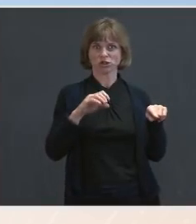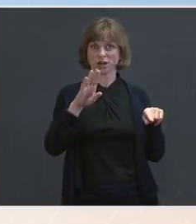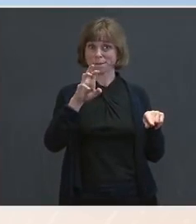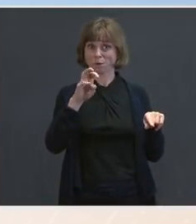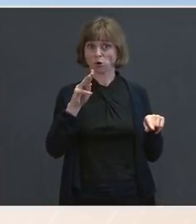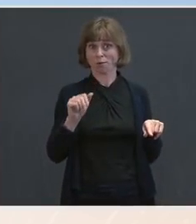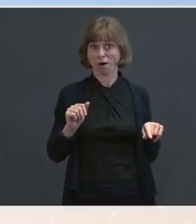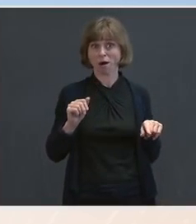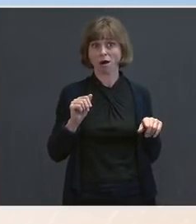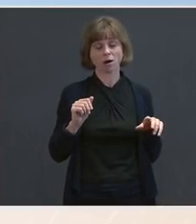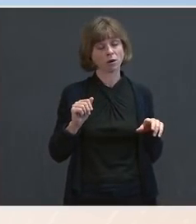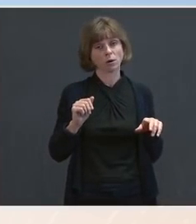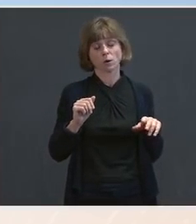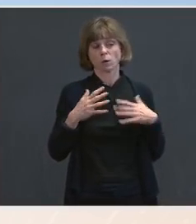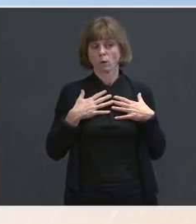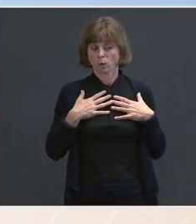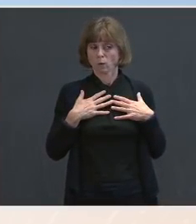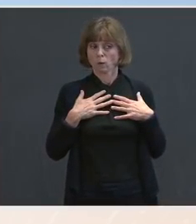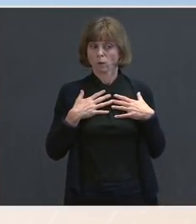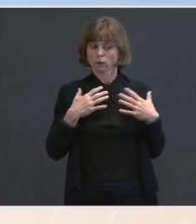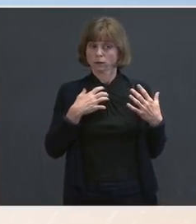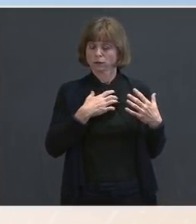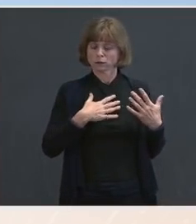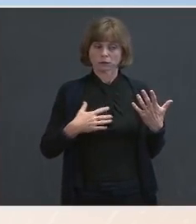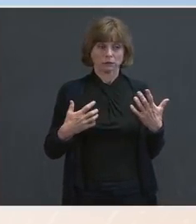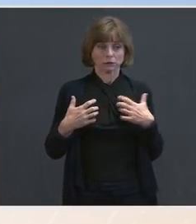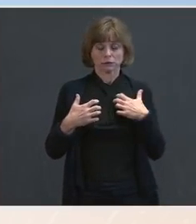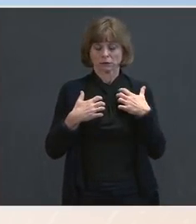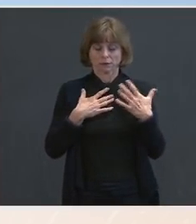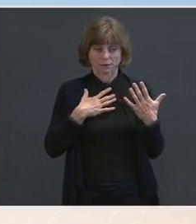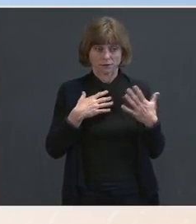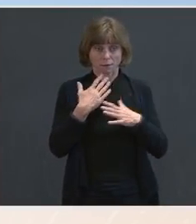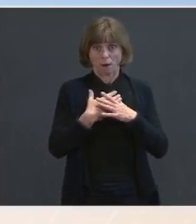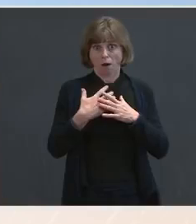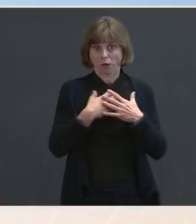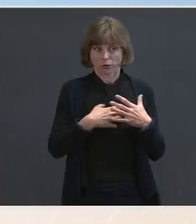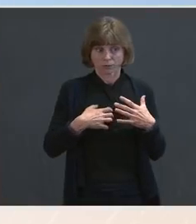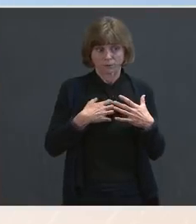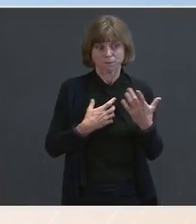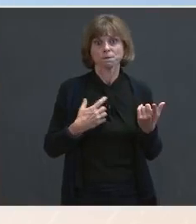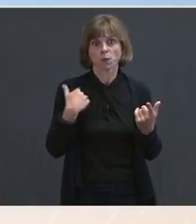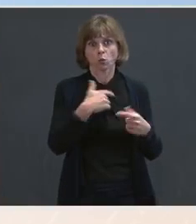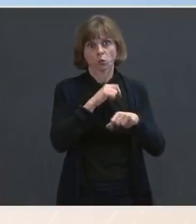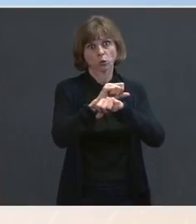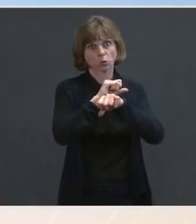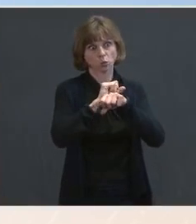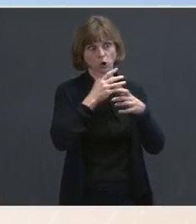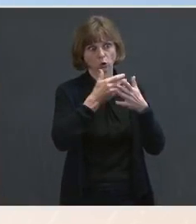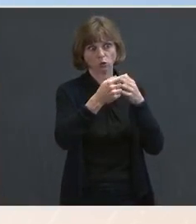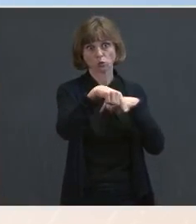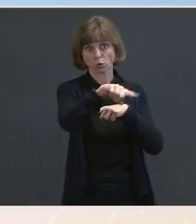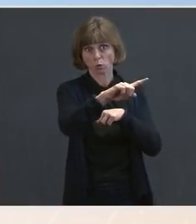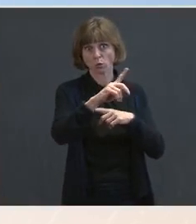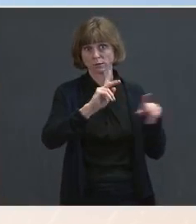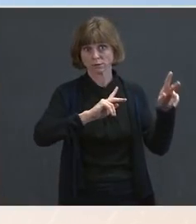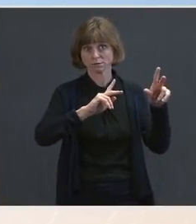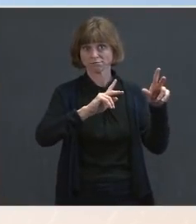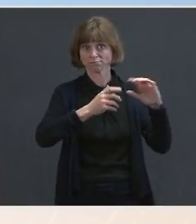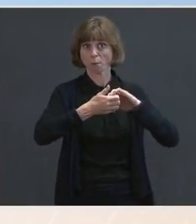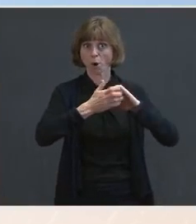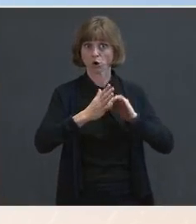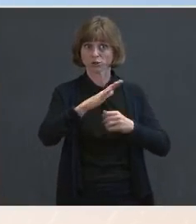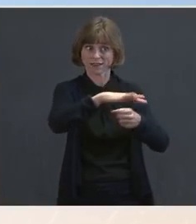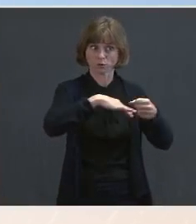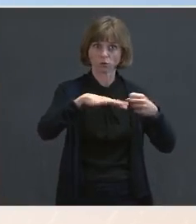is troubling. We've obviously been working closely with our partners in the region. We've taken sanction steps, as you